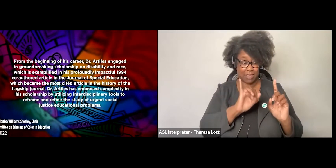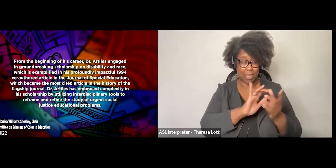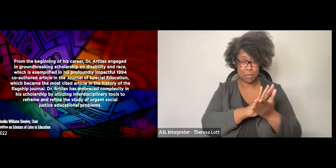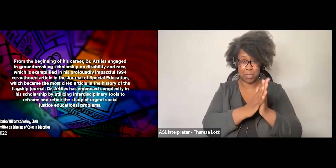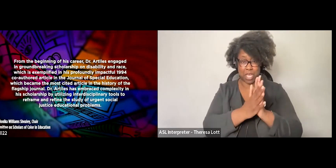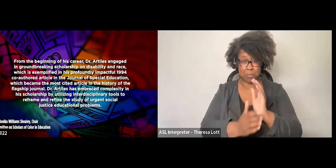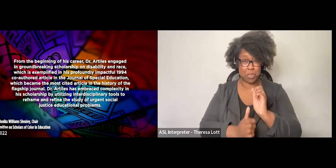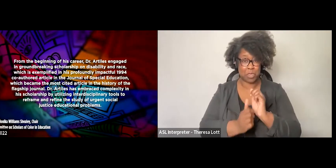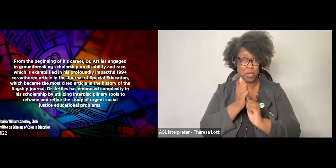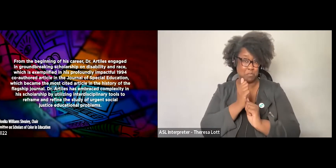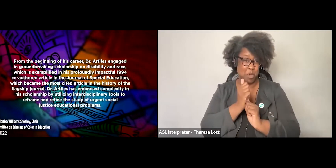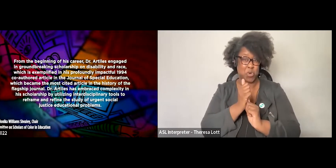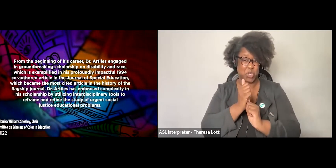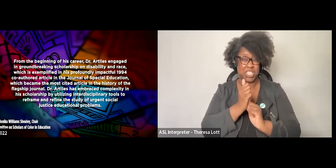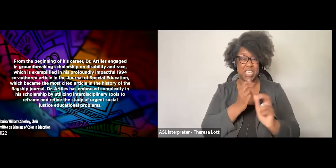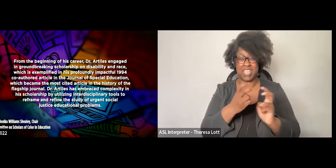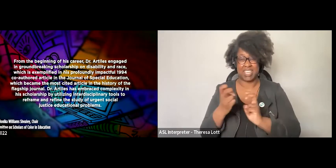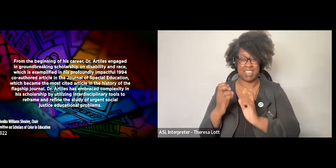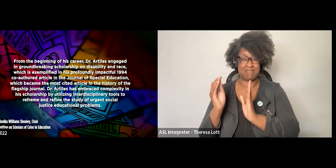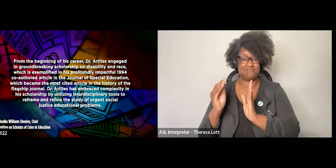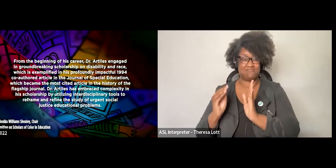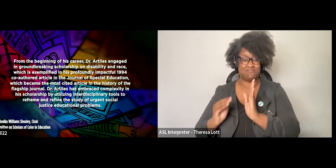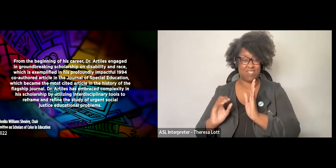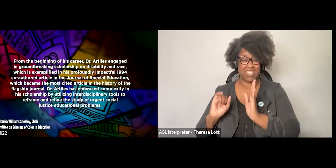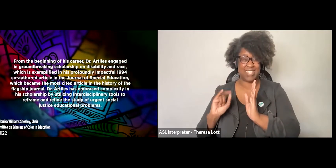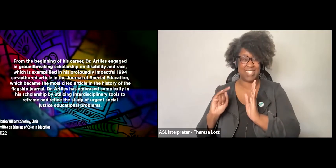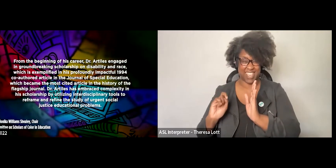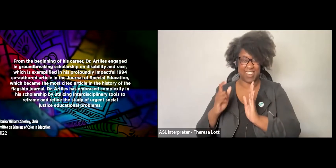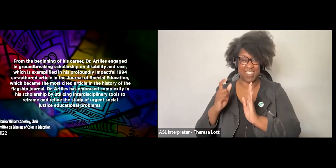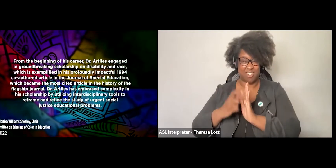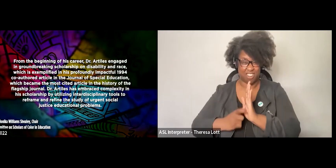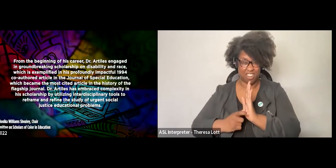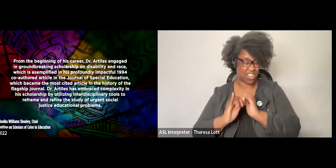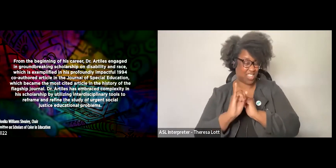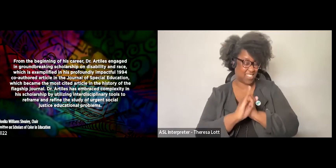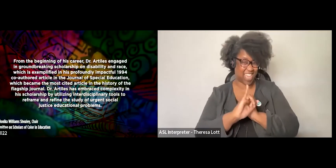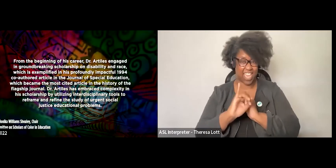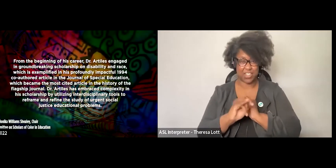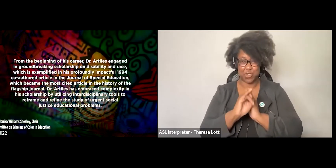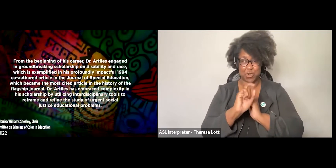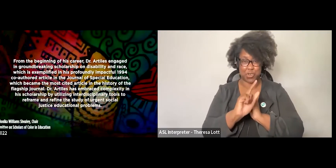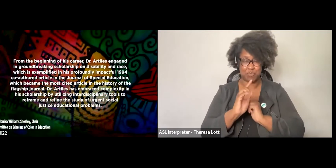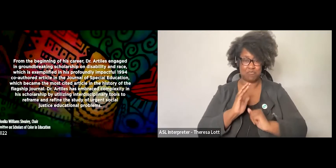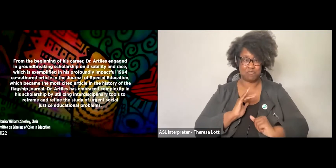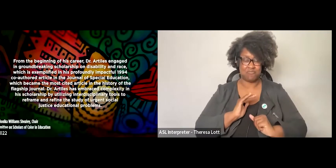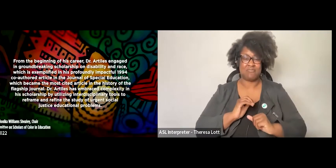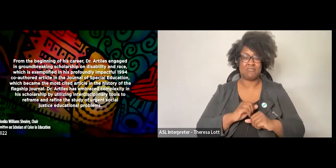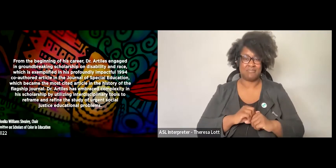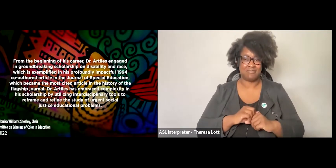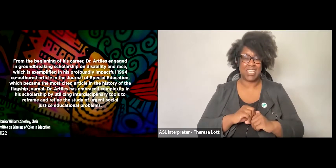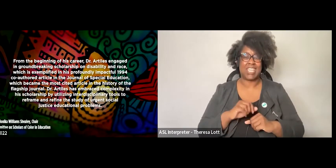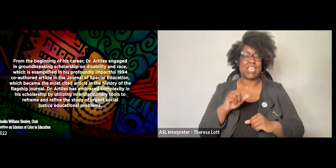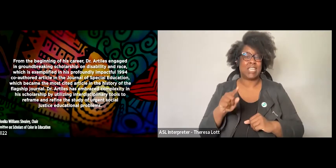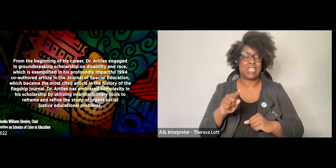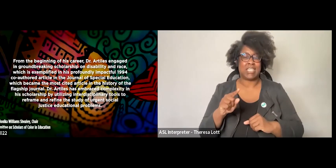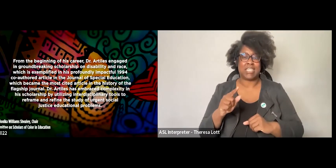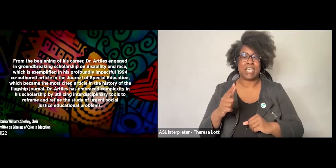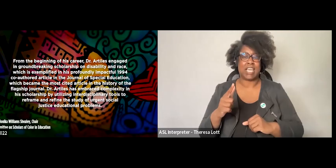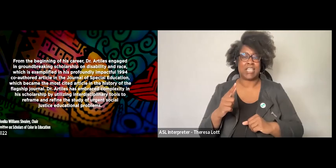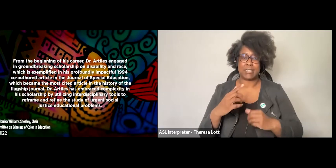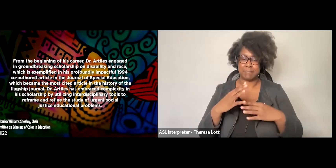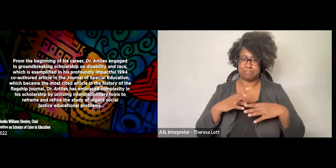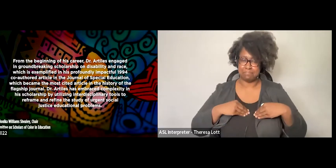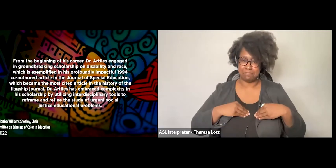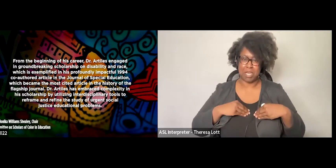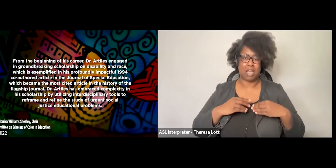most cited article in the history of the flagship journal. Dr. Artiles has embraced complexity in his